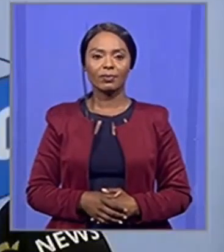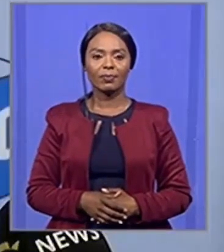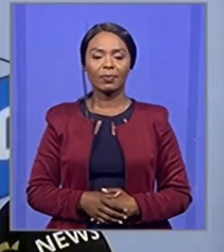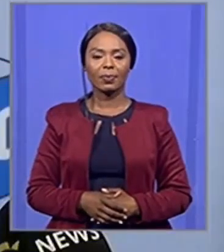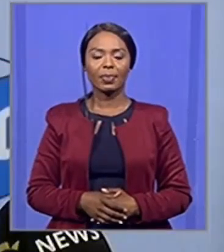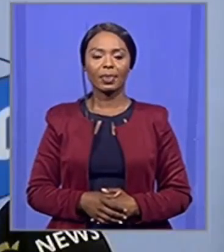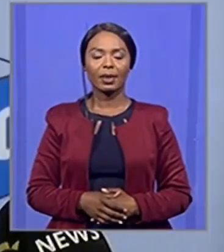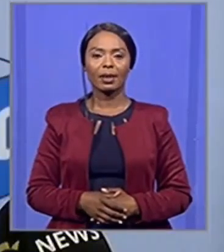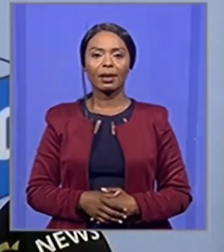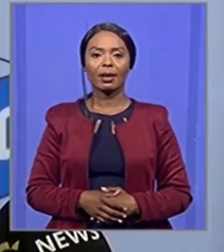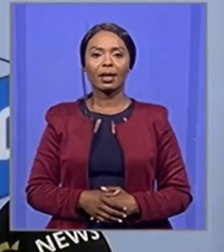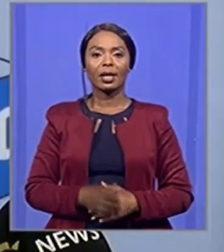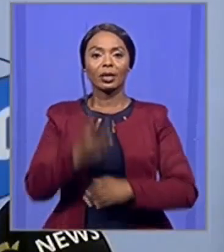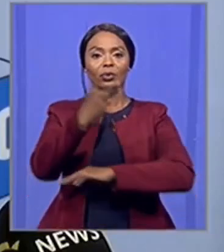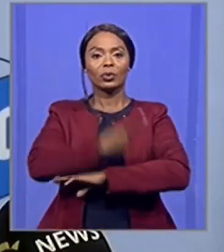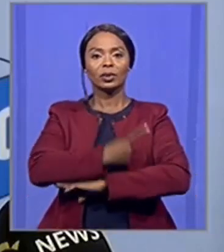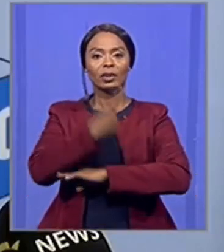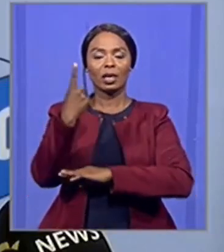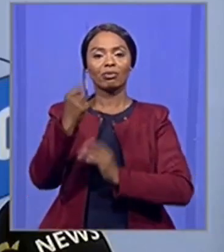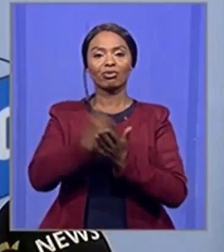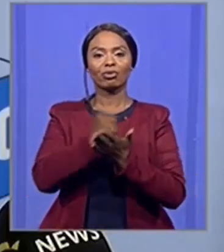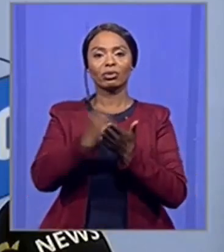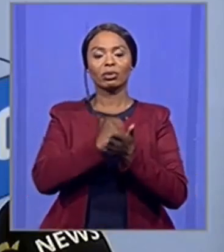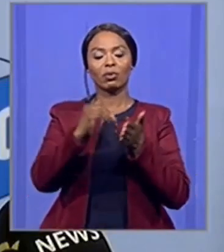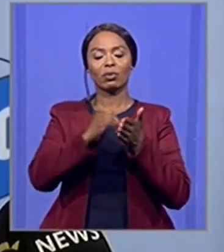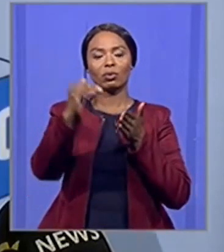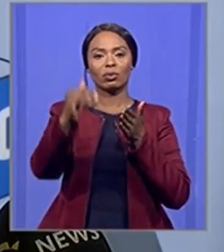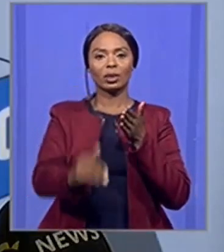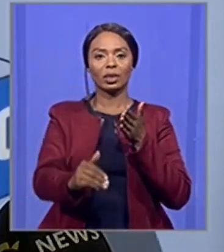hours of this two-day registration weekend,